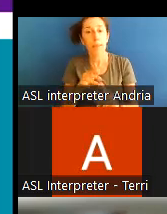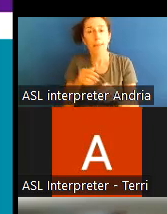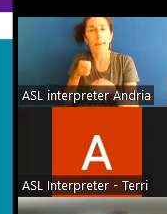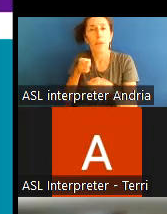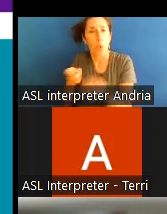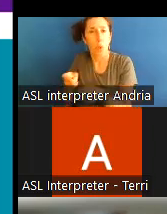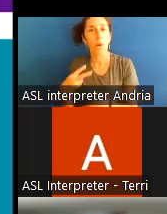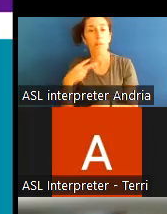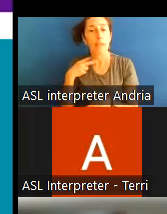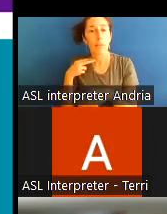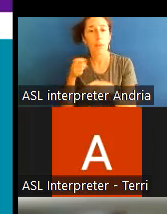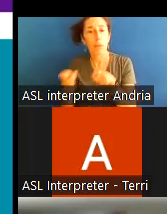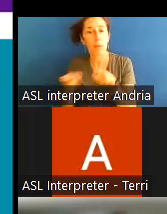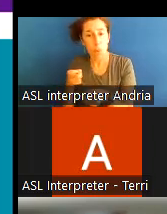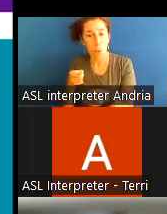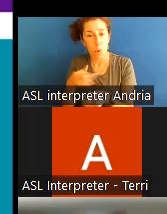the danger of lethality.